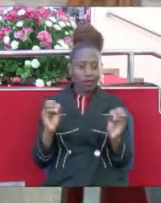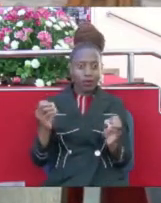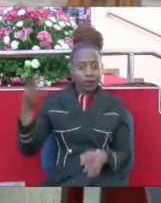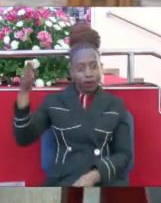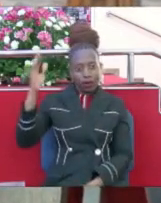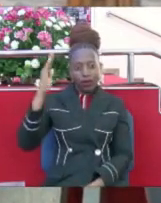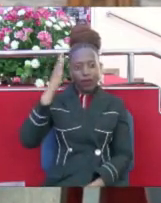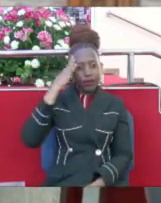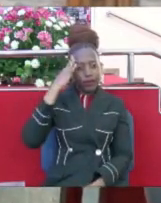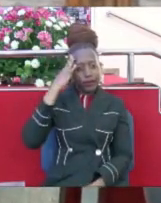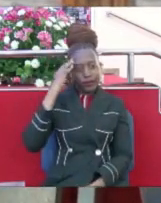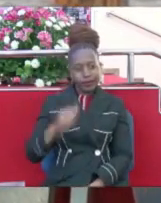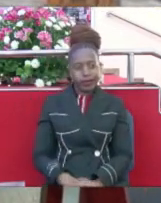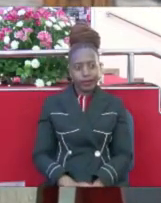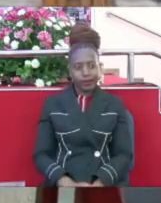And